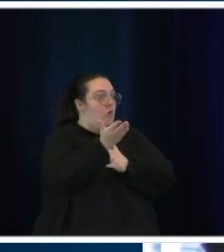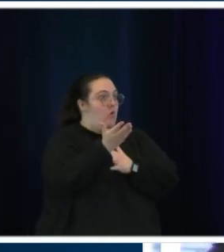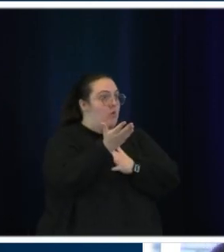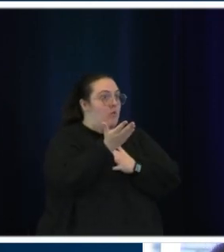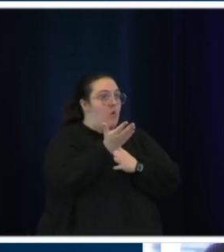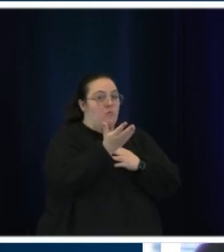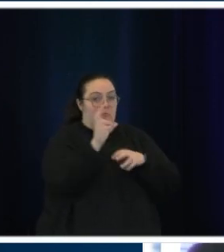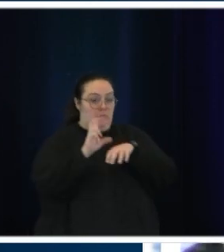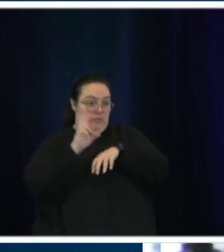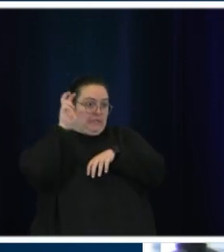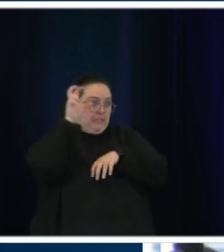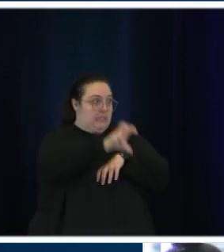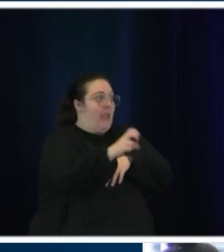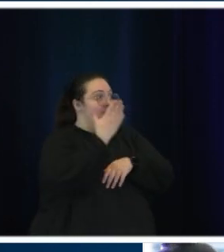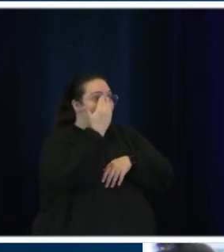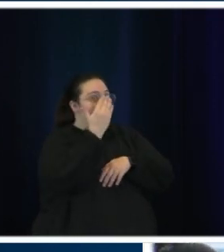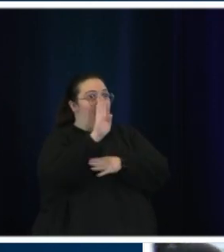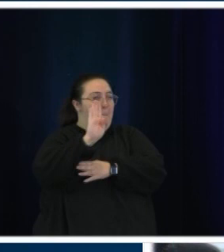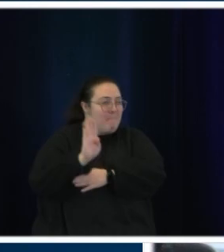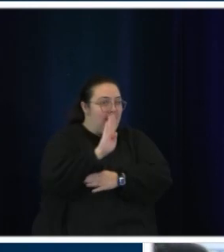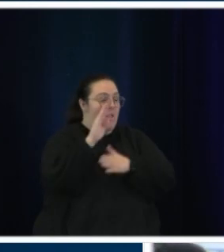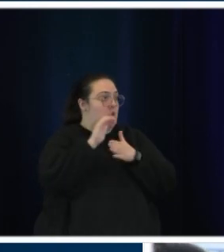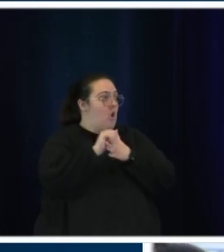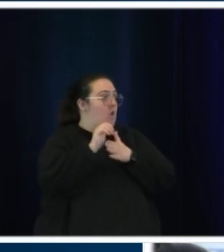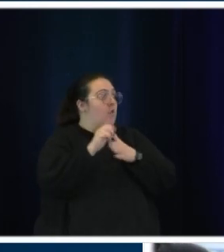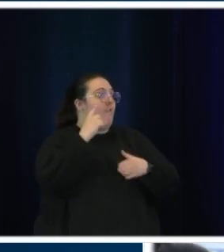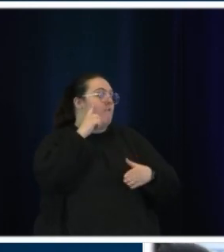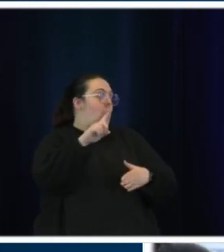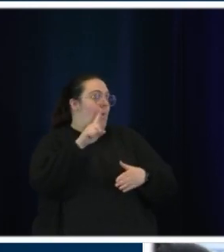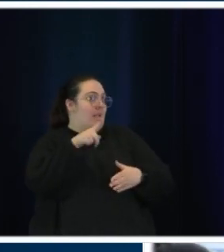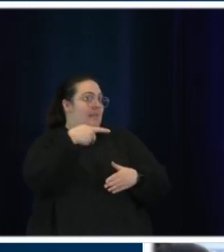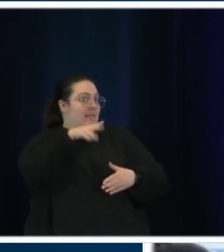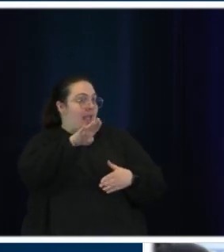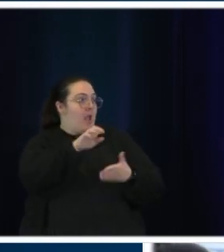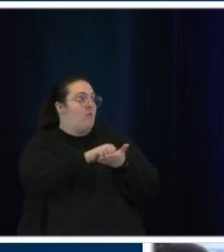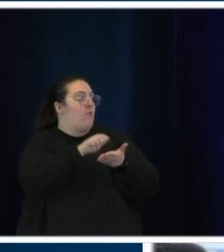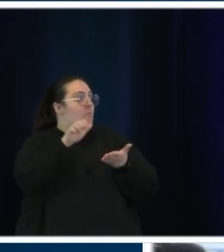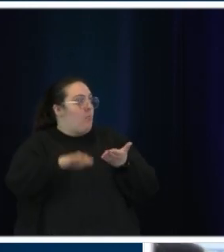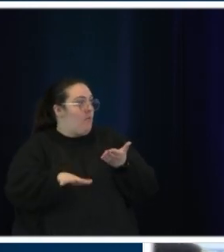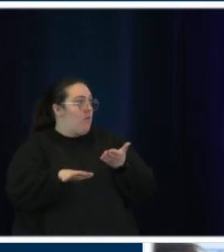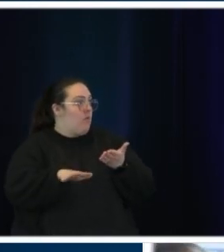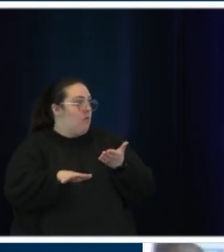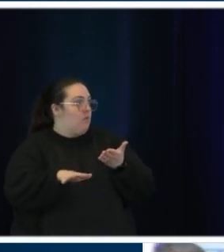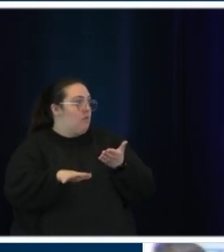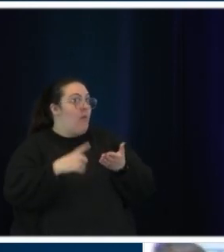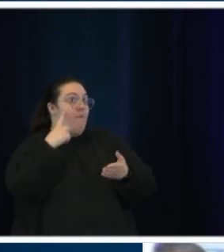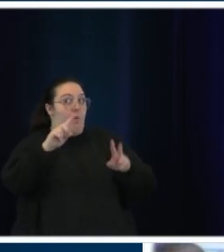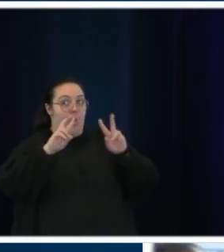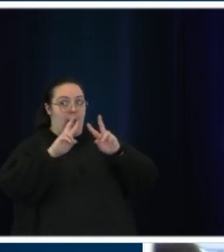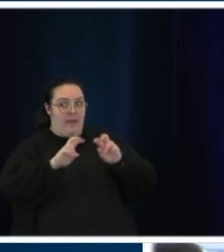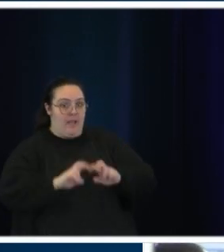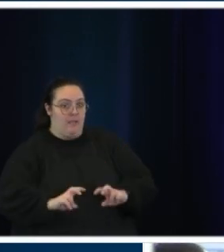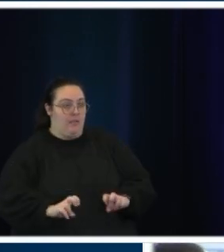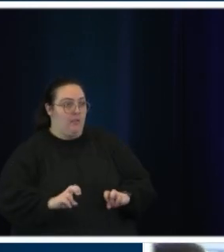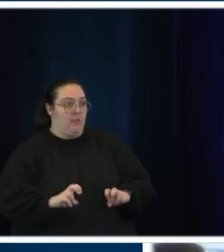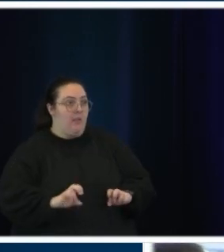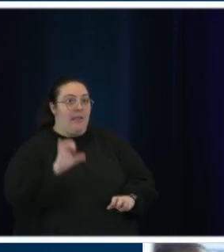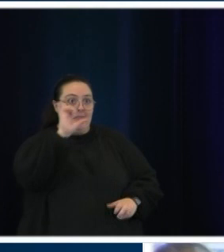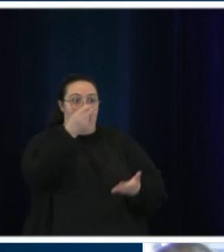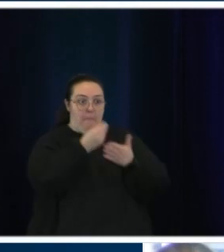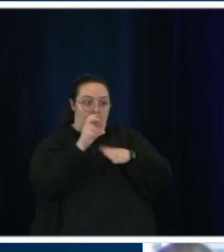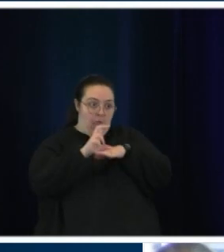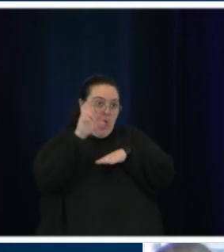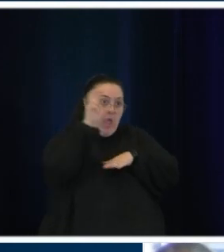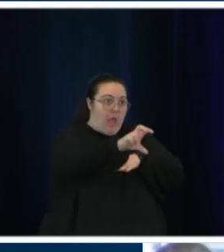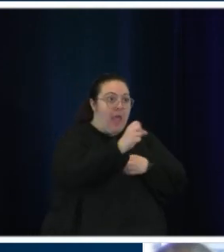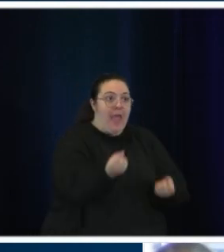$15 billion for the removal of lead pipes coming in the house. How much of that money will Columbus get, and where